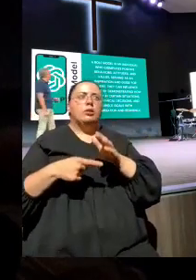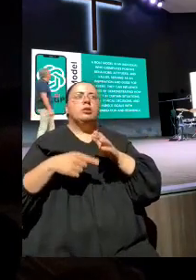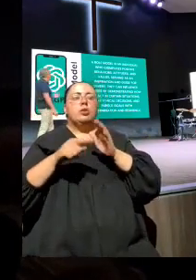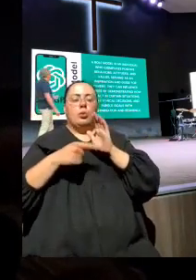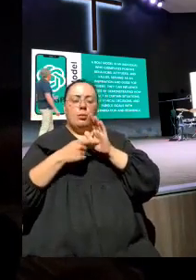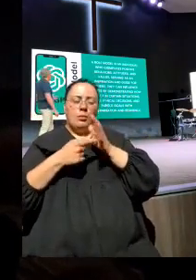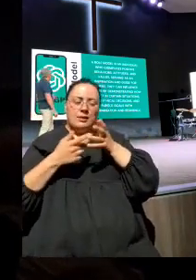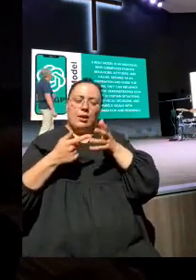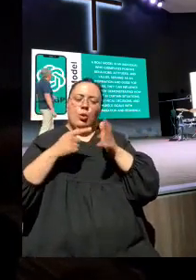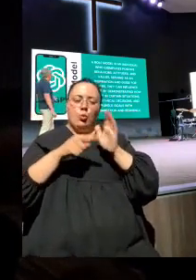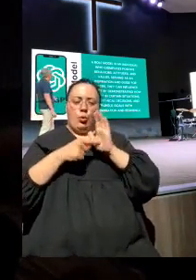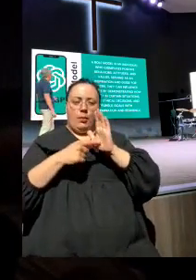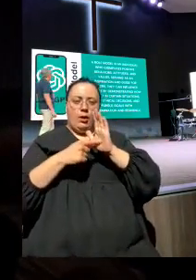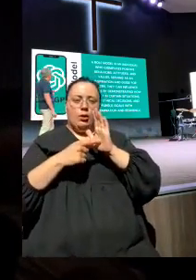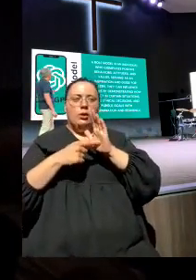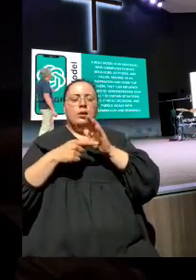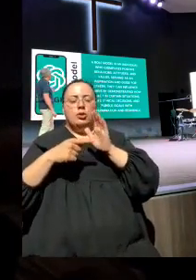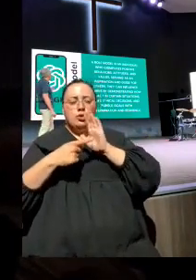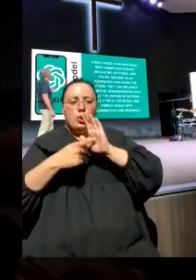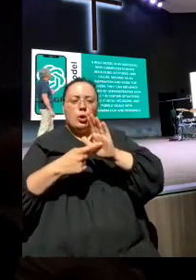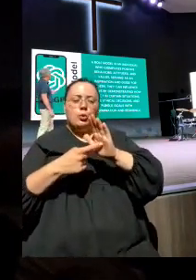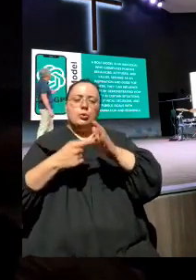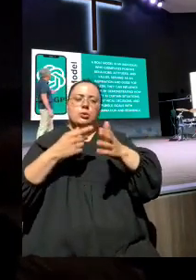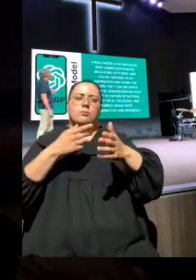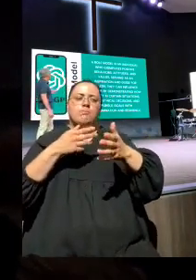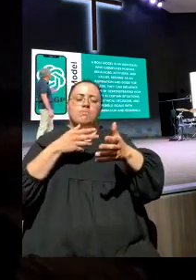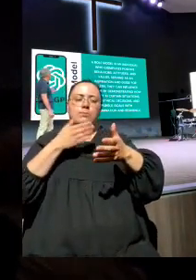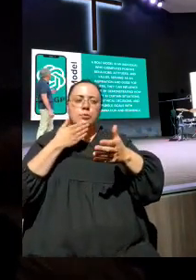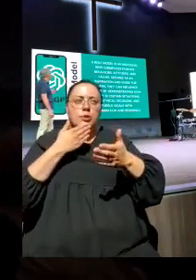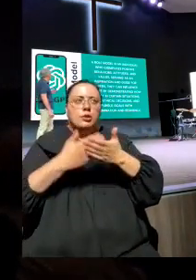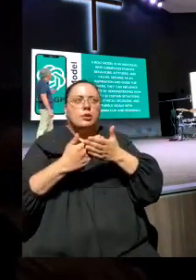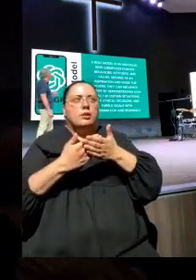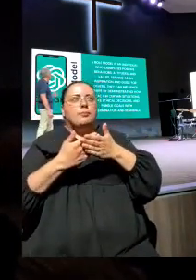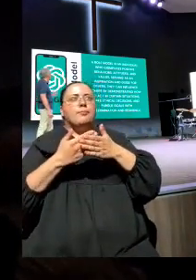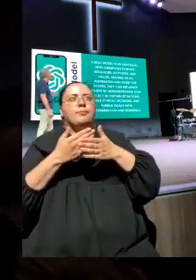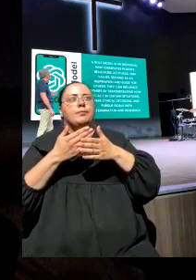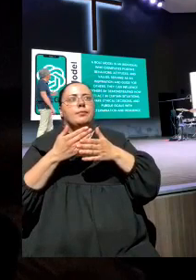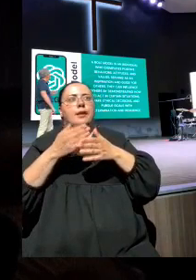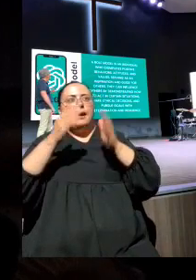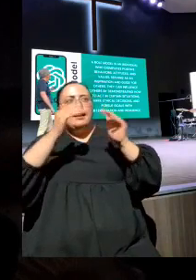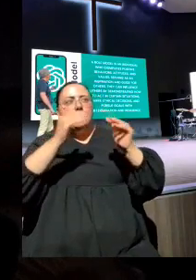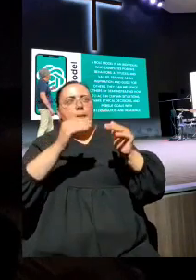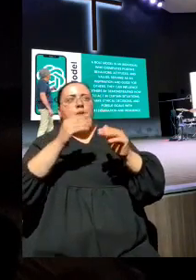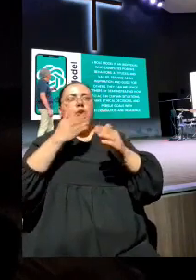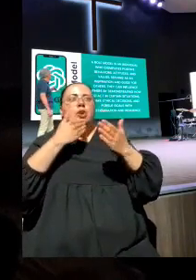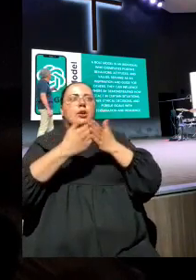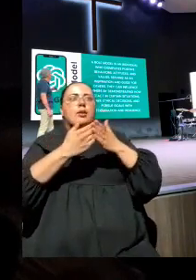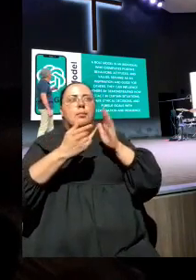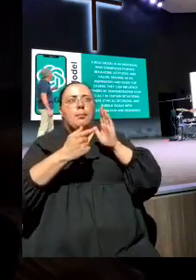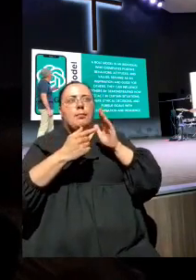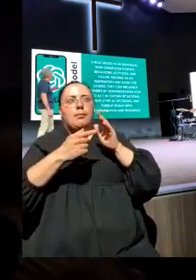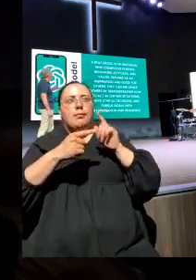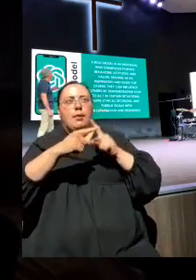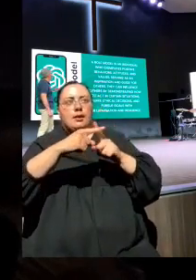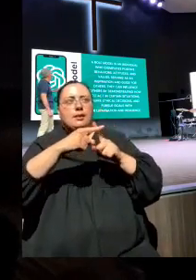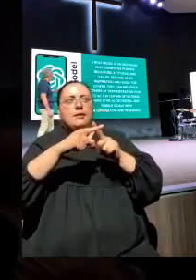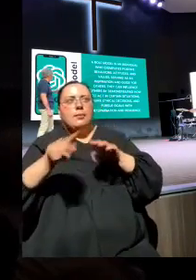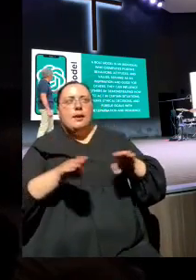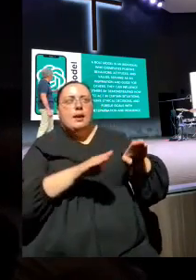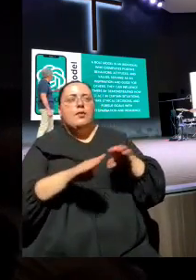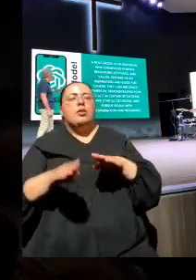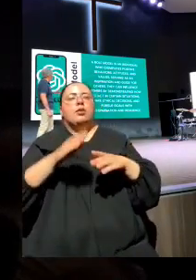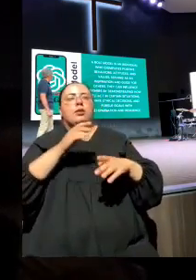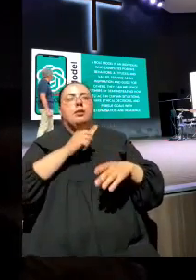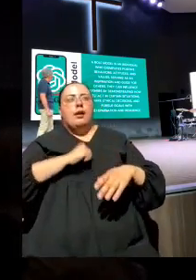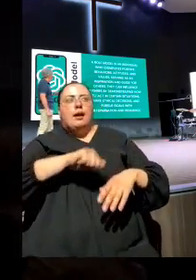attitudes, and values, serving as an inspiration and guide for others. They can influence others by demonstrating